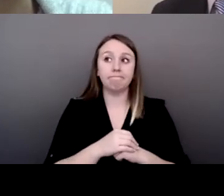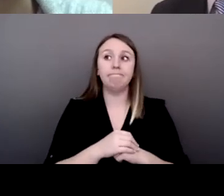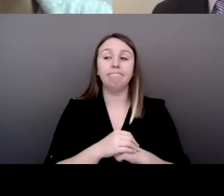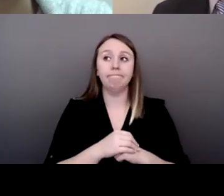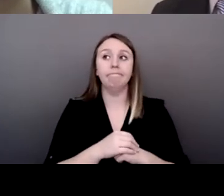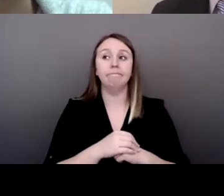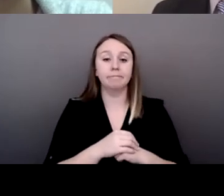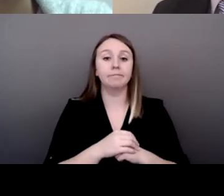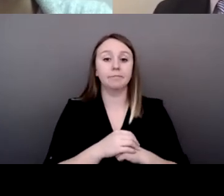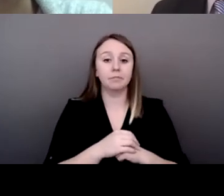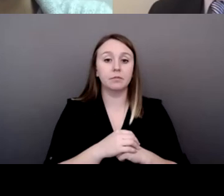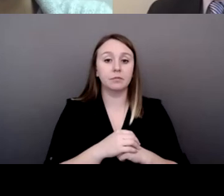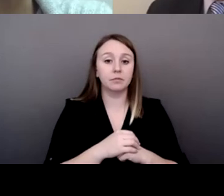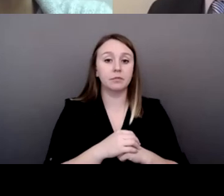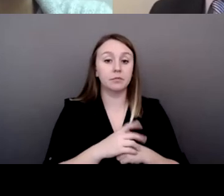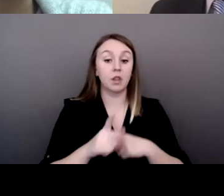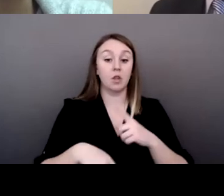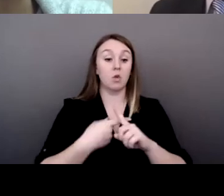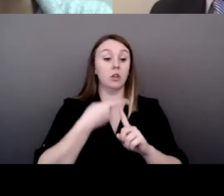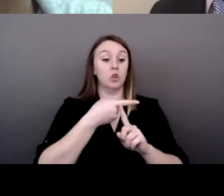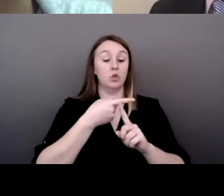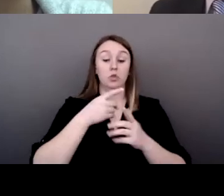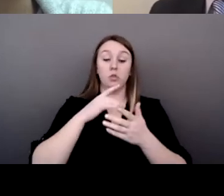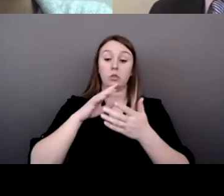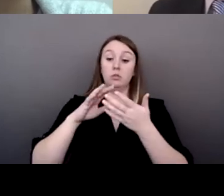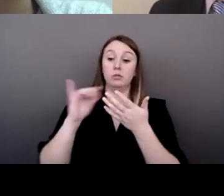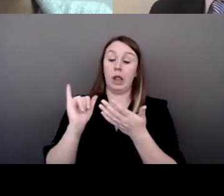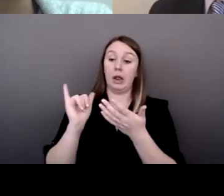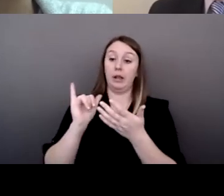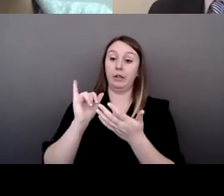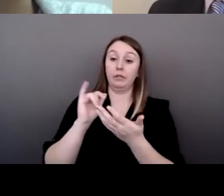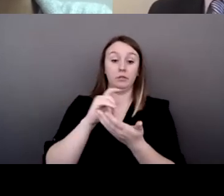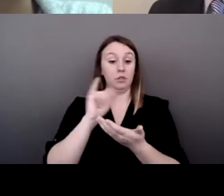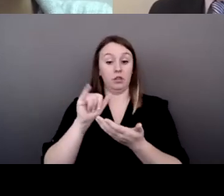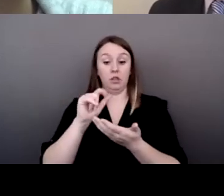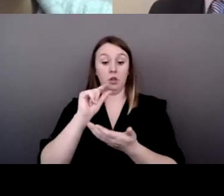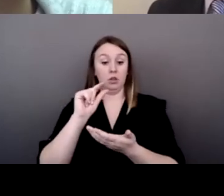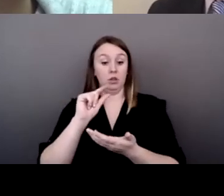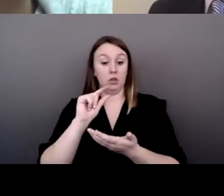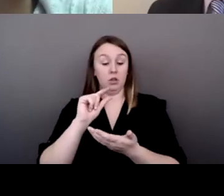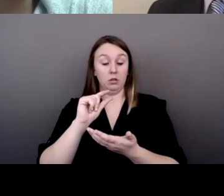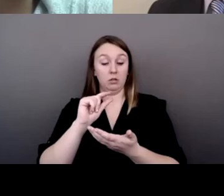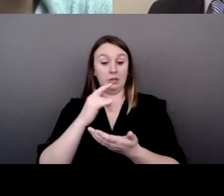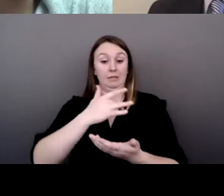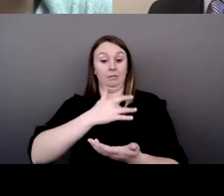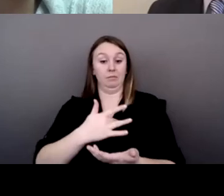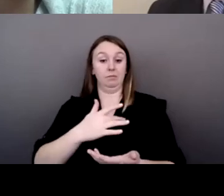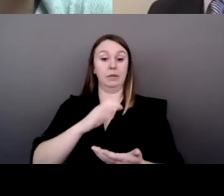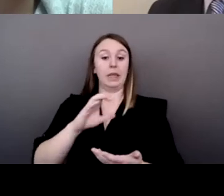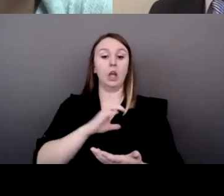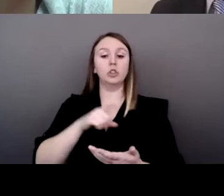start to rank the qualities that are needed out there to be effective, to go into